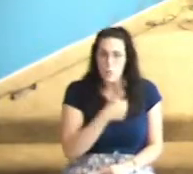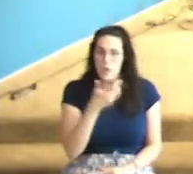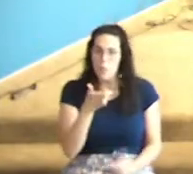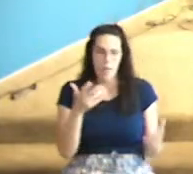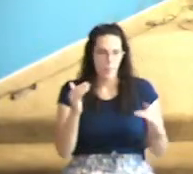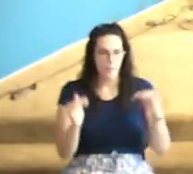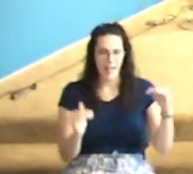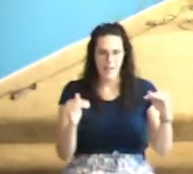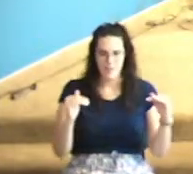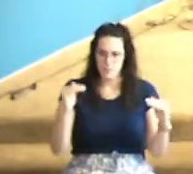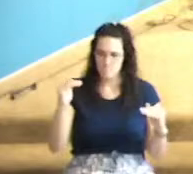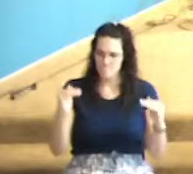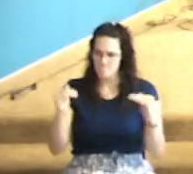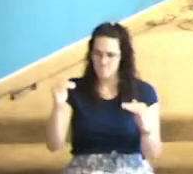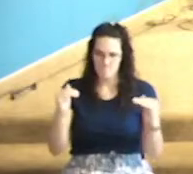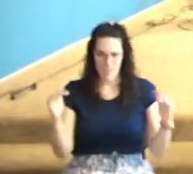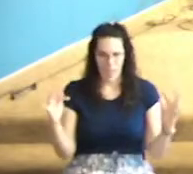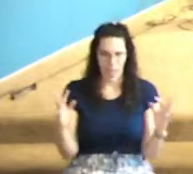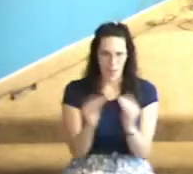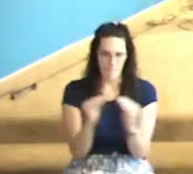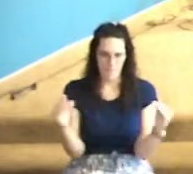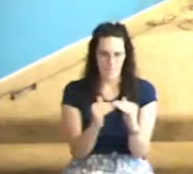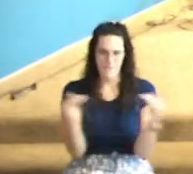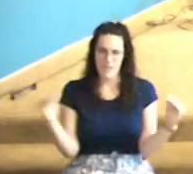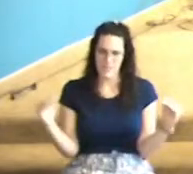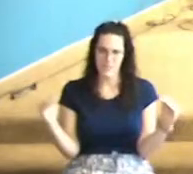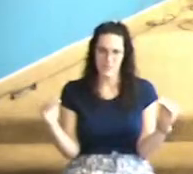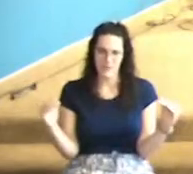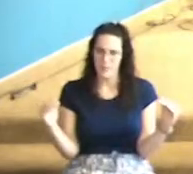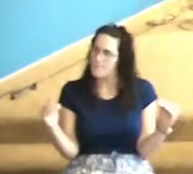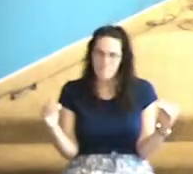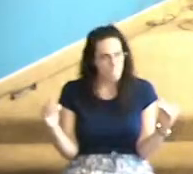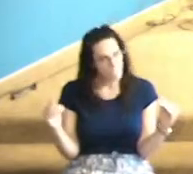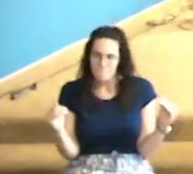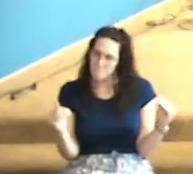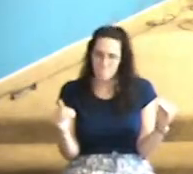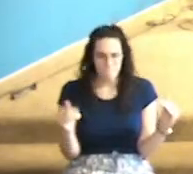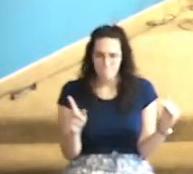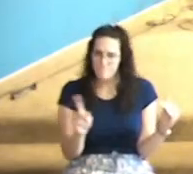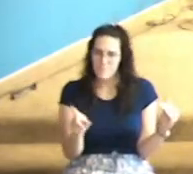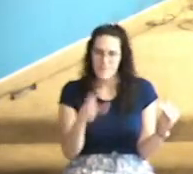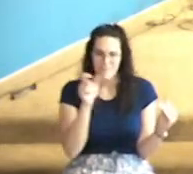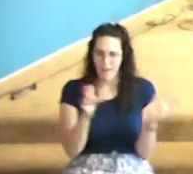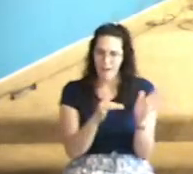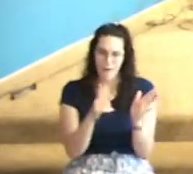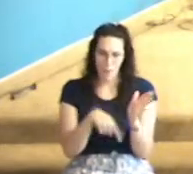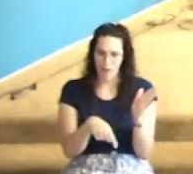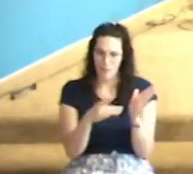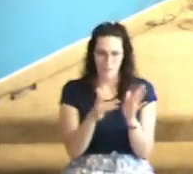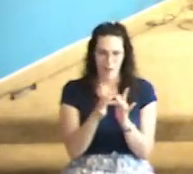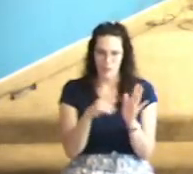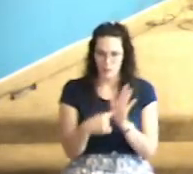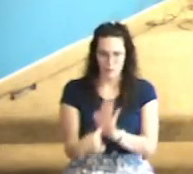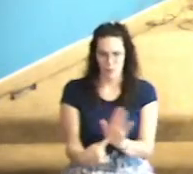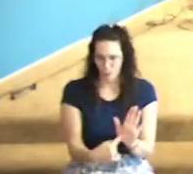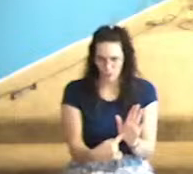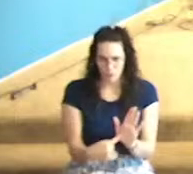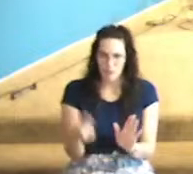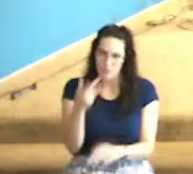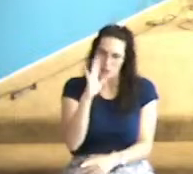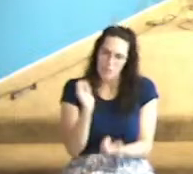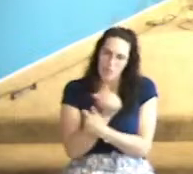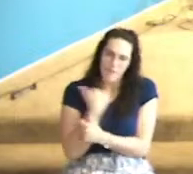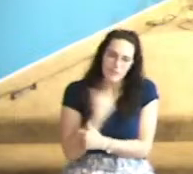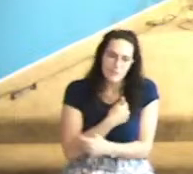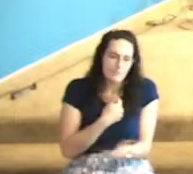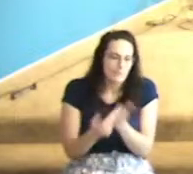and everything to be even. But that's not the story of the Bible. God loves us even